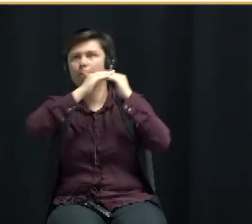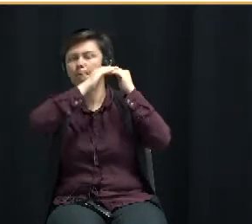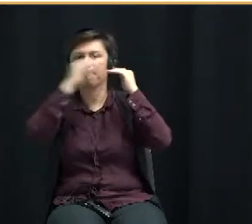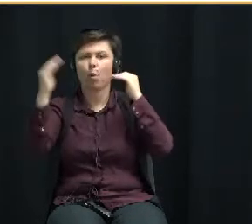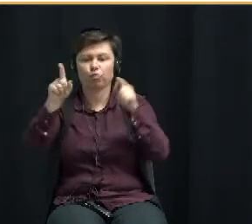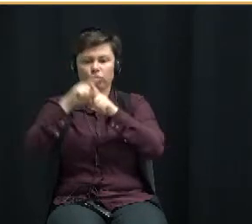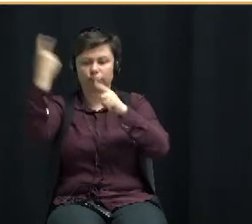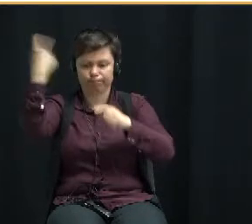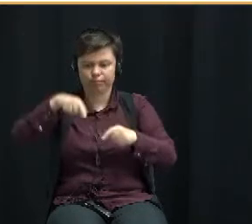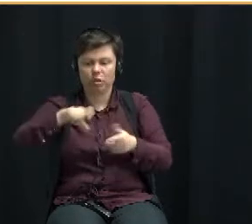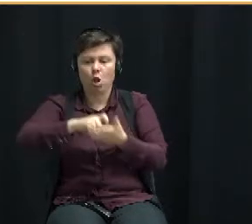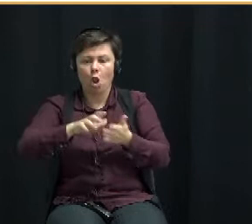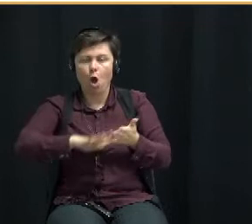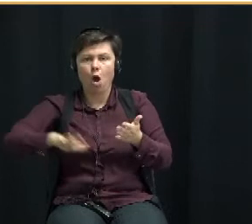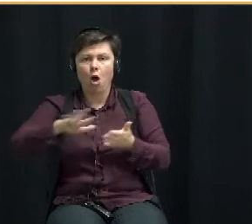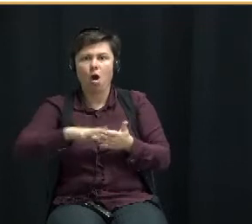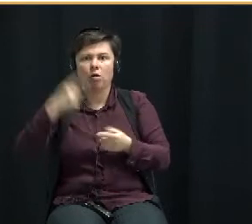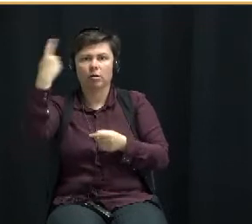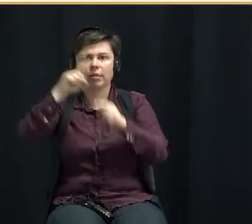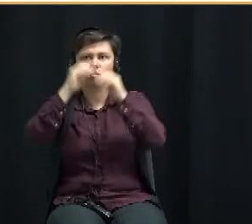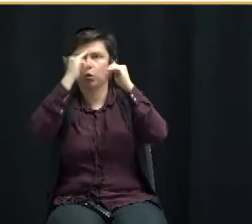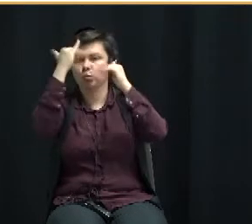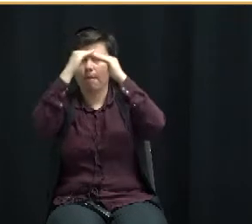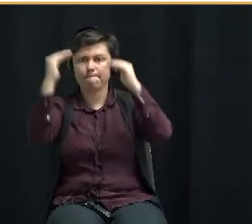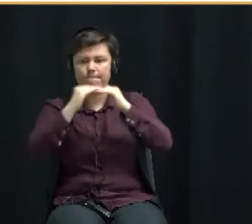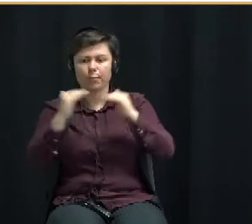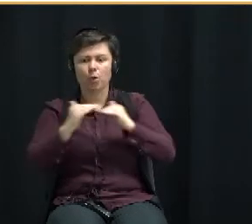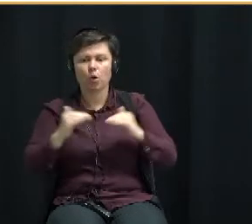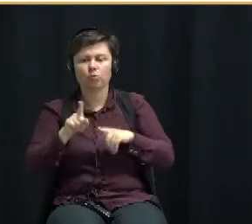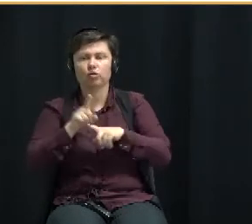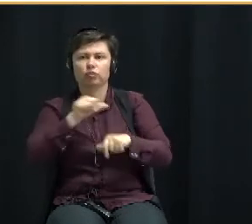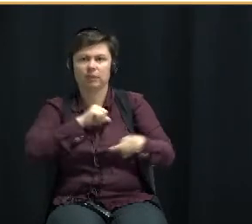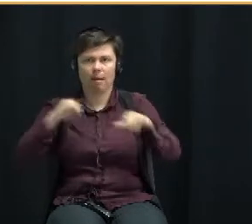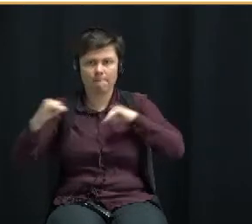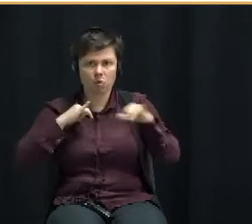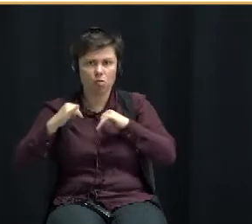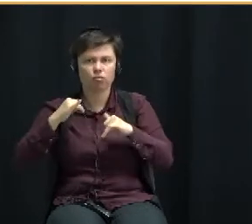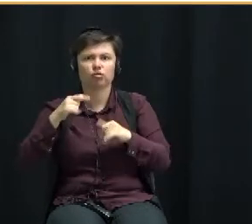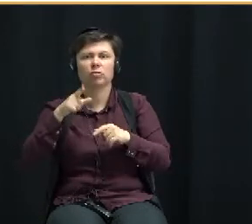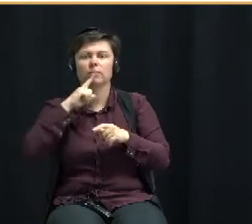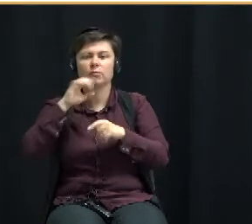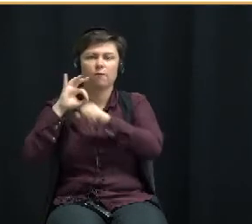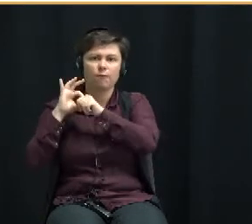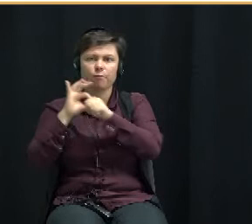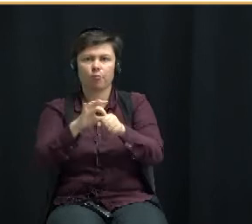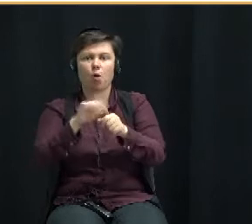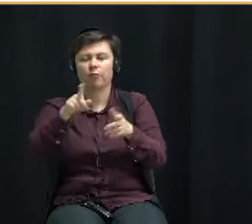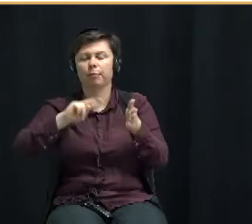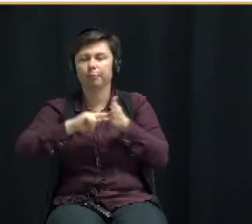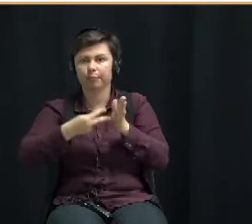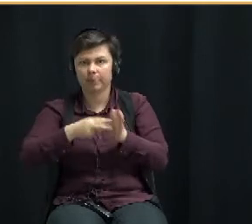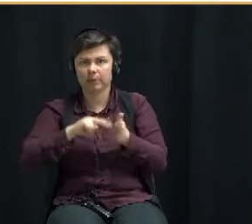level, introduce universal design as a strategy, and how to and they